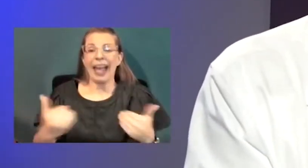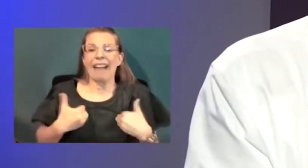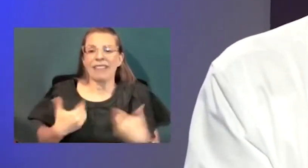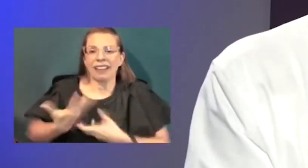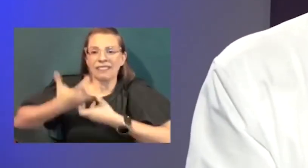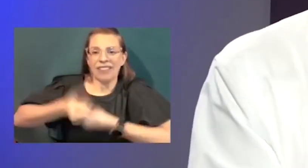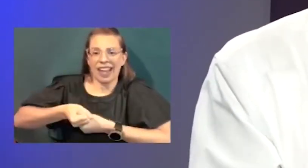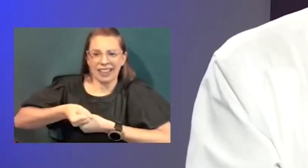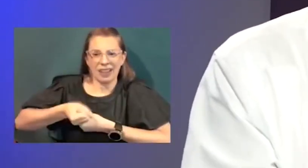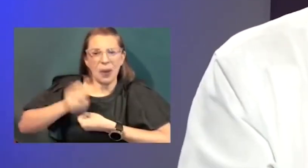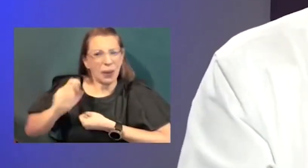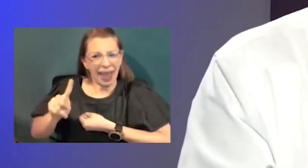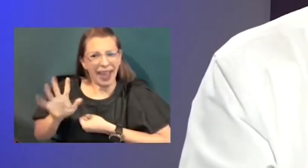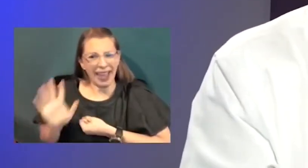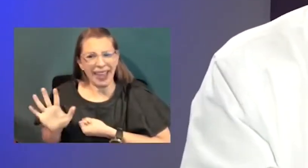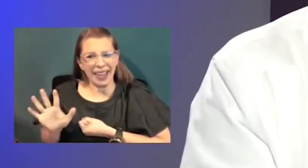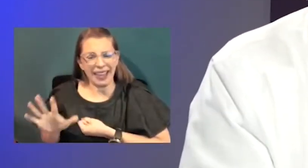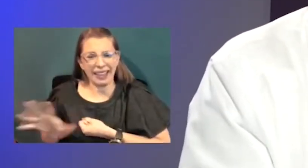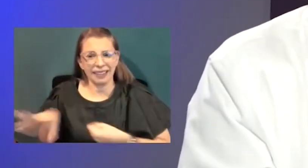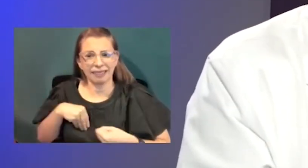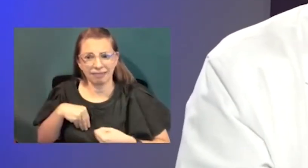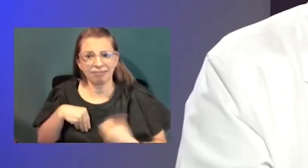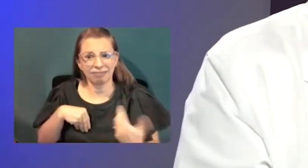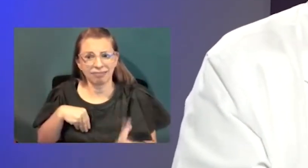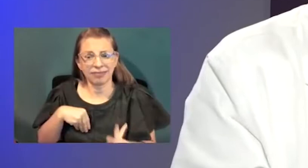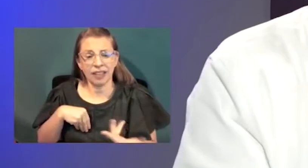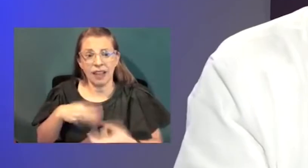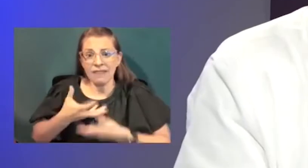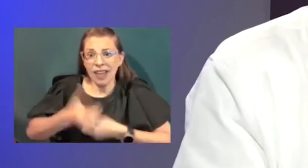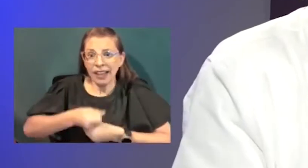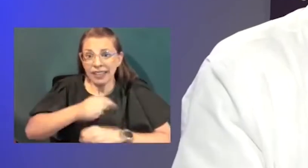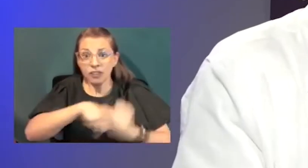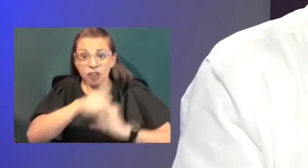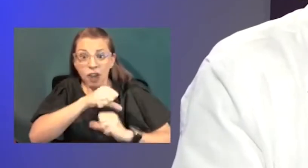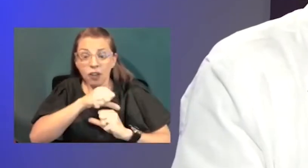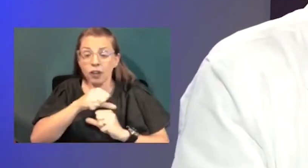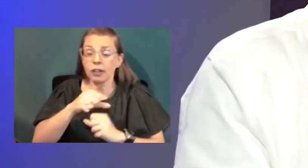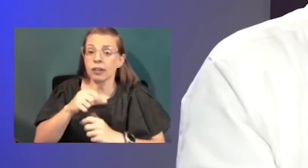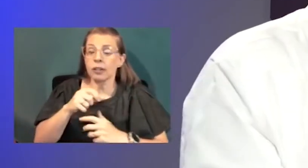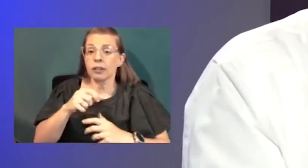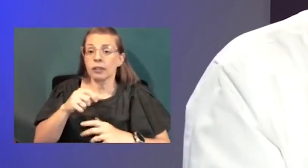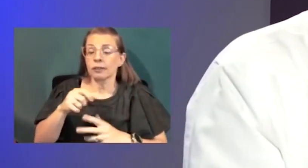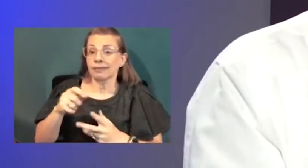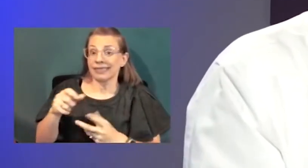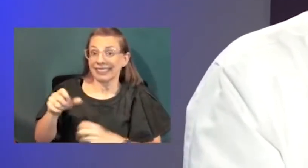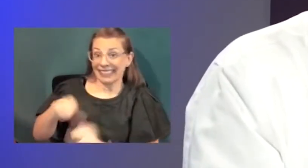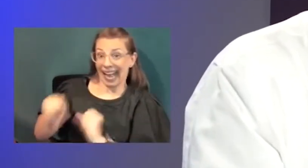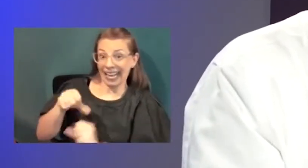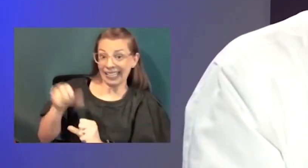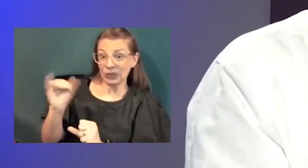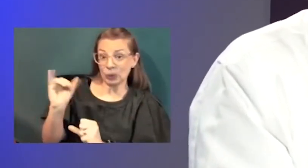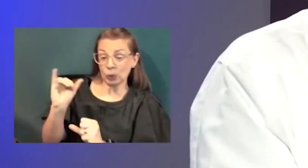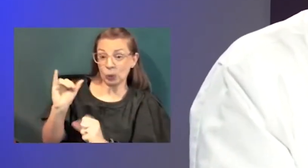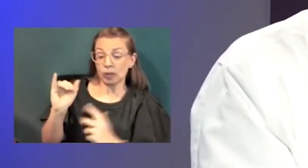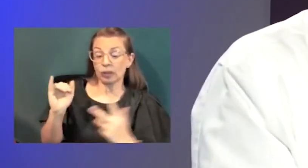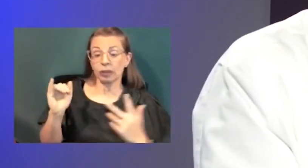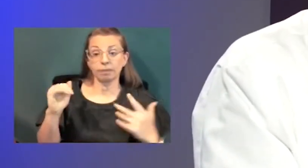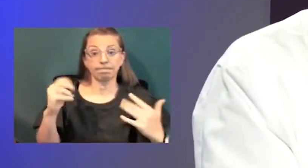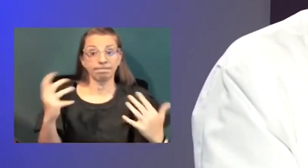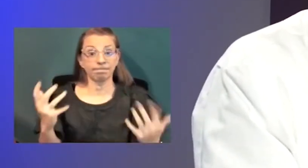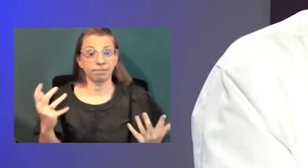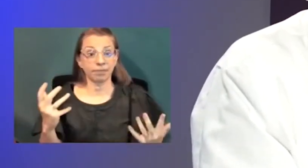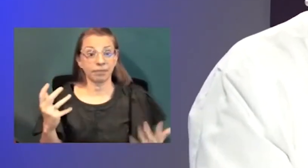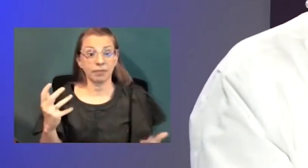okay. And having faith in each other, having faith in science is a good thing. But being part of the made-up